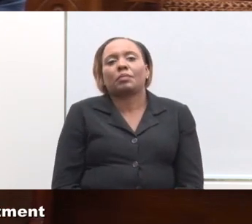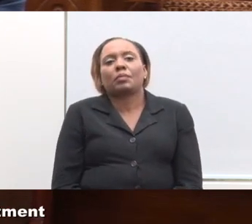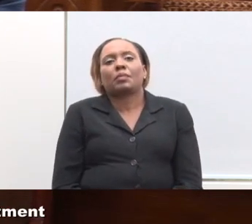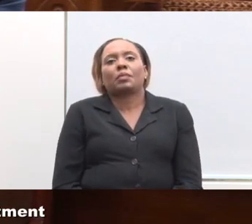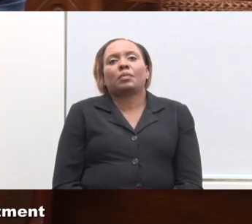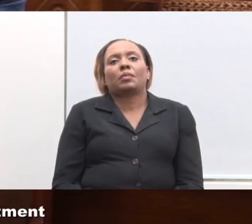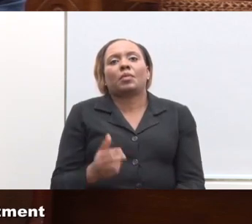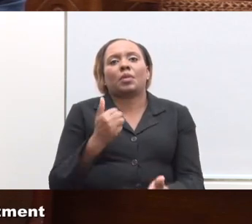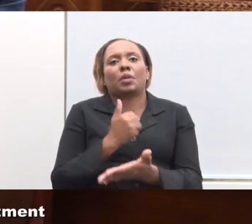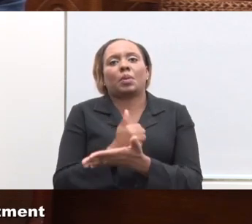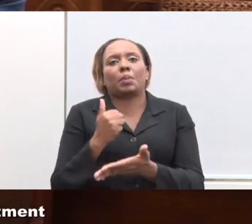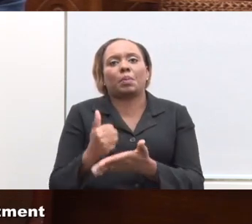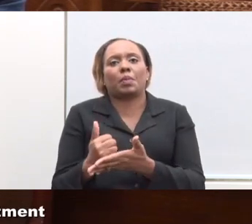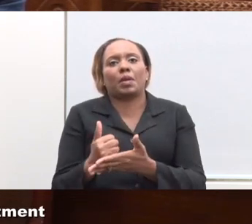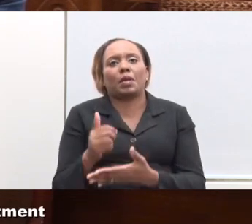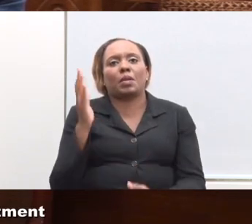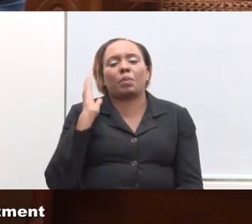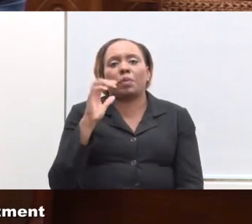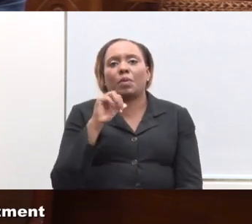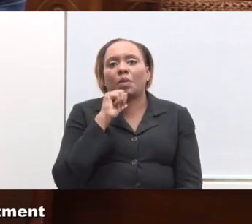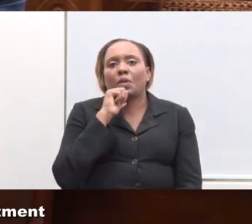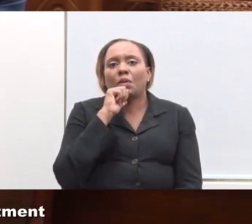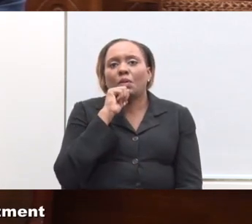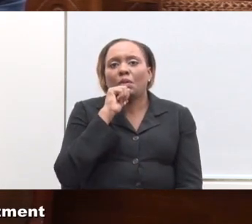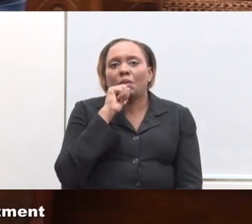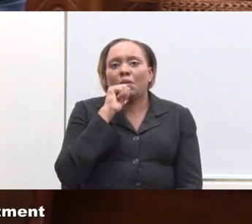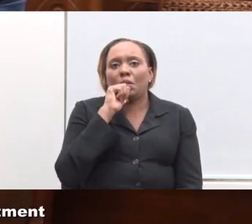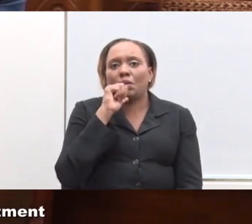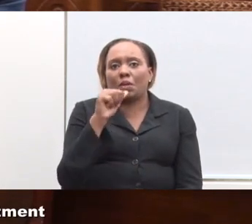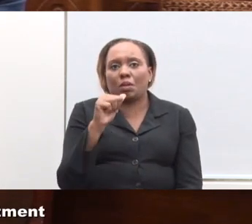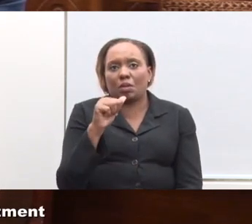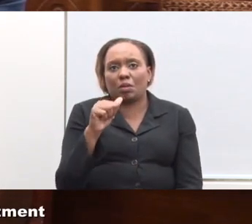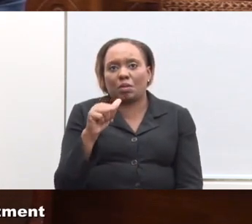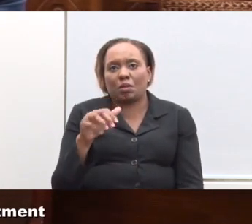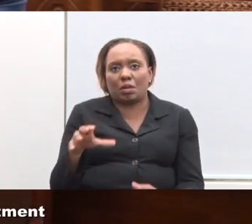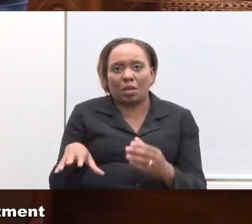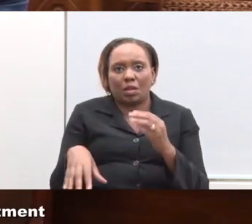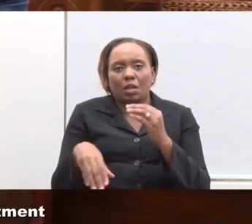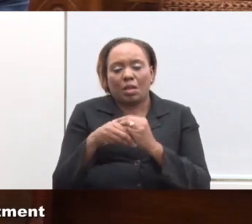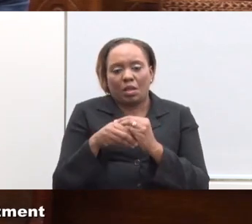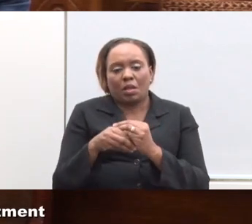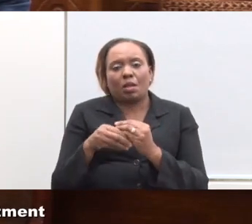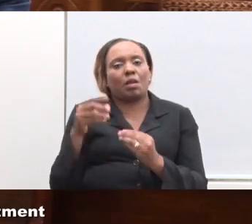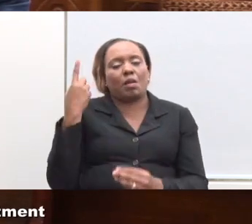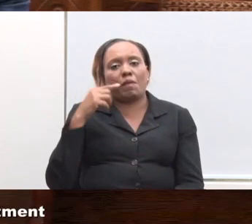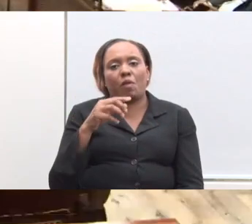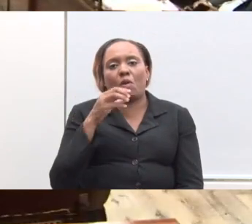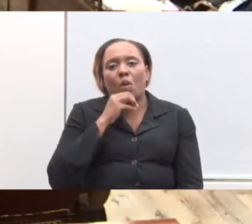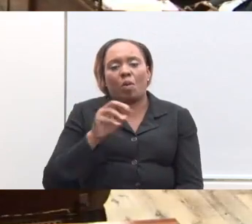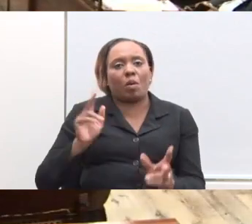any charges on senior citizens in this country as a monthly charge.